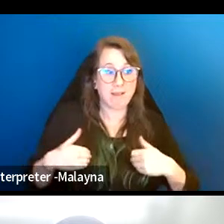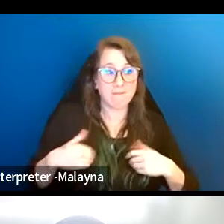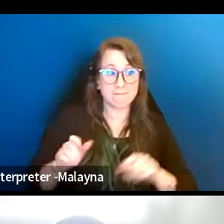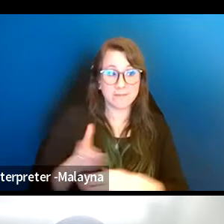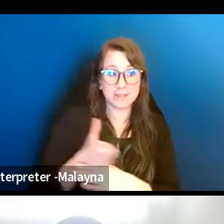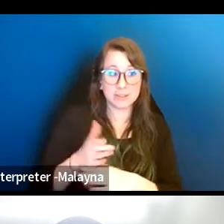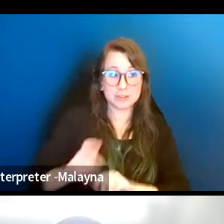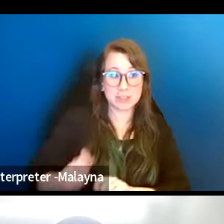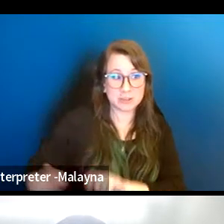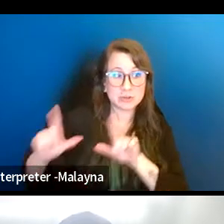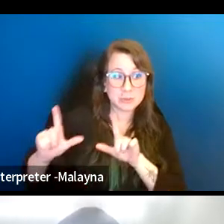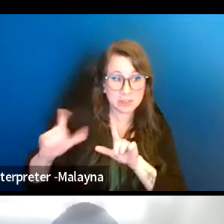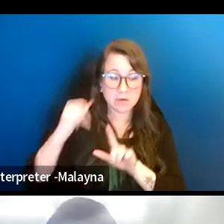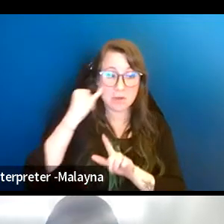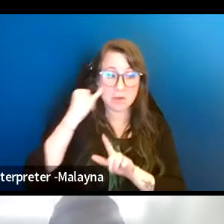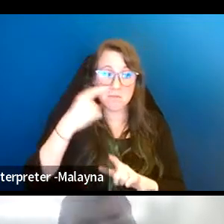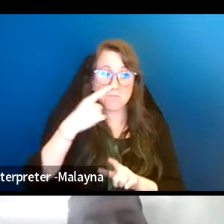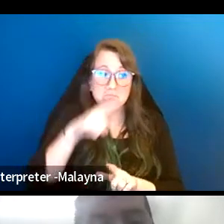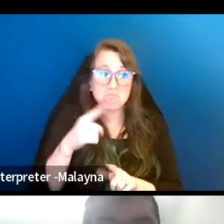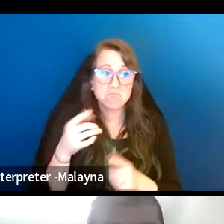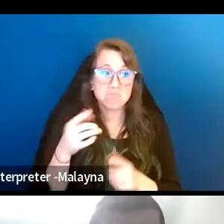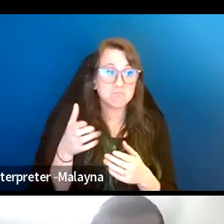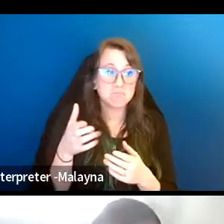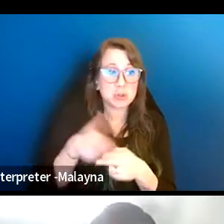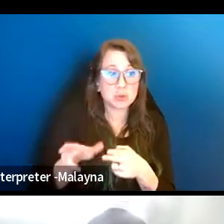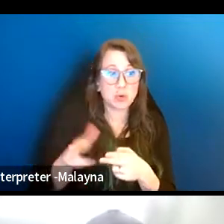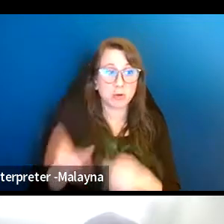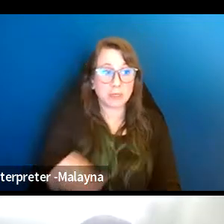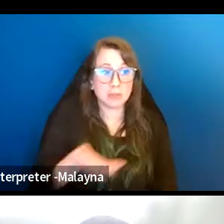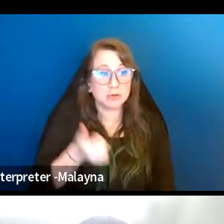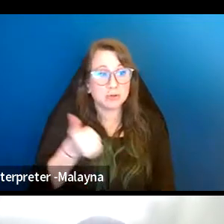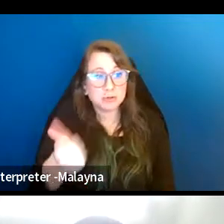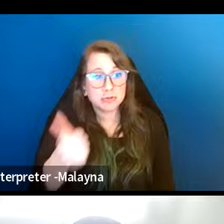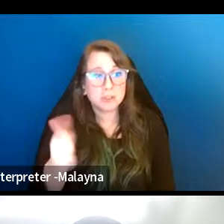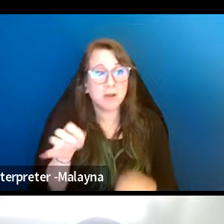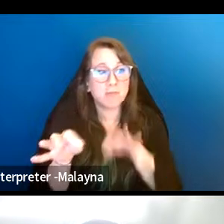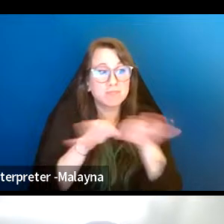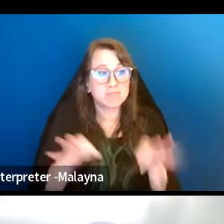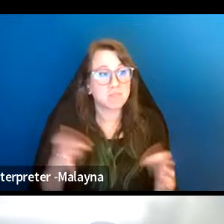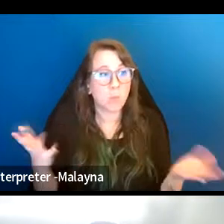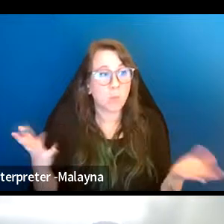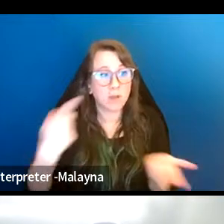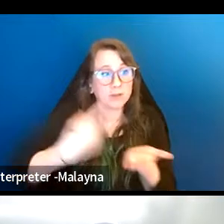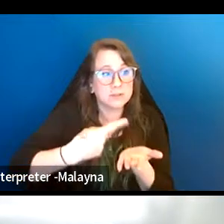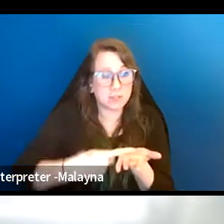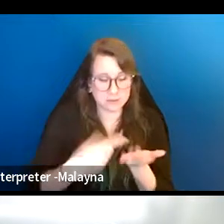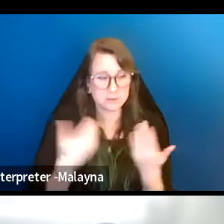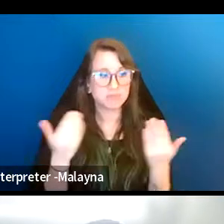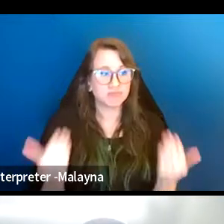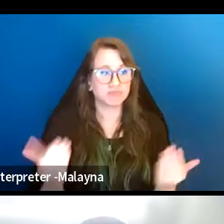capabilities. And if you just want to briefly introduce yourself and what you will be discussing tonight to the public, you can go ahead and start.